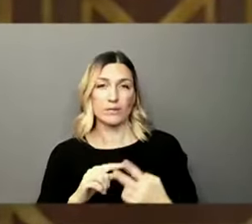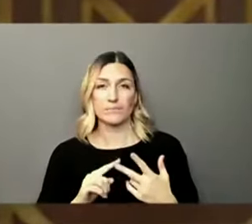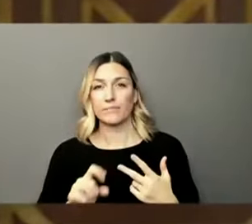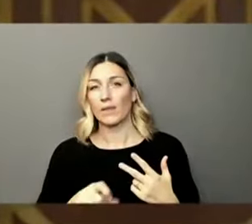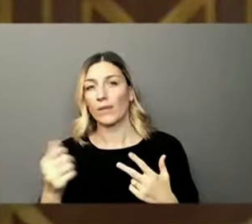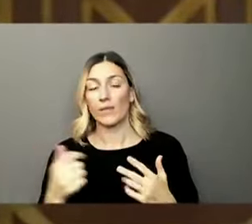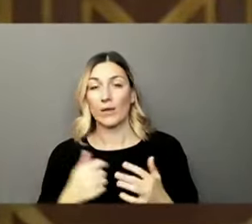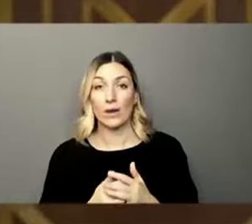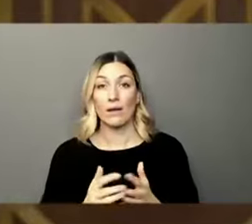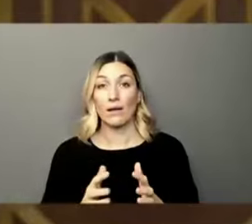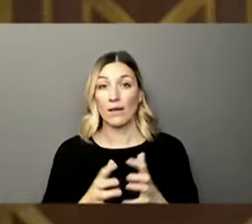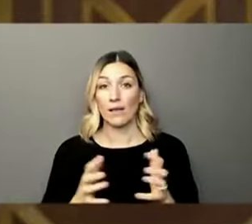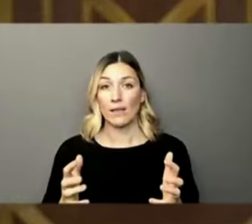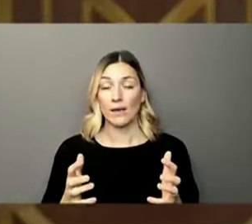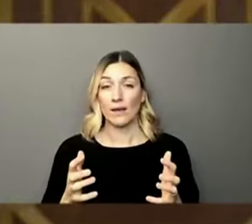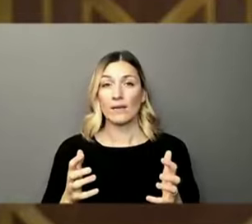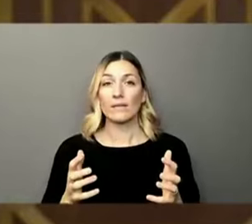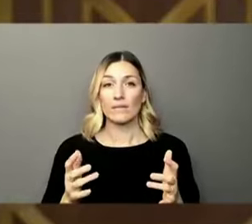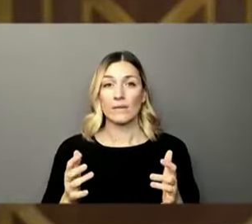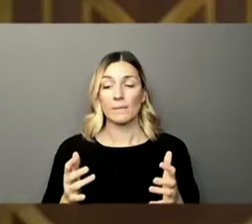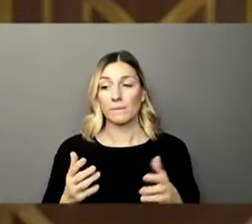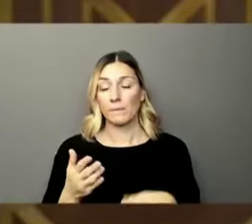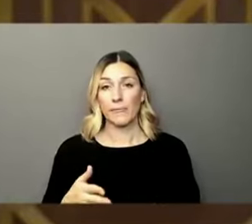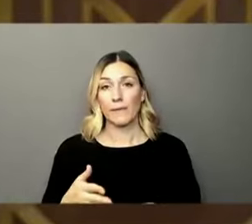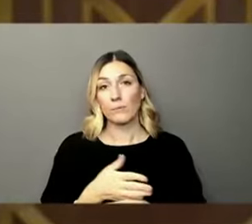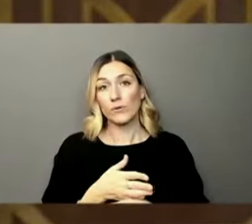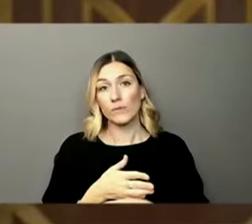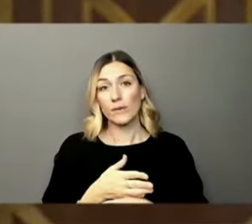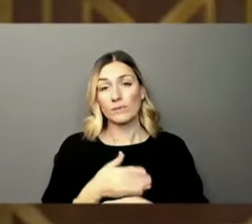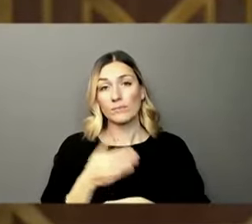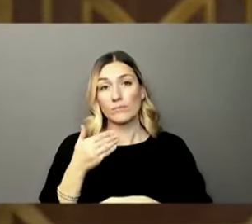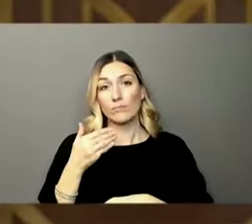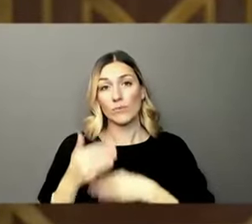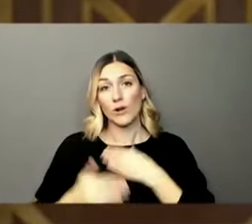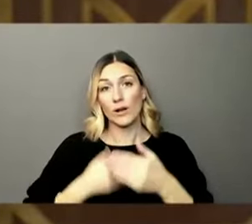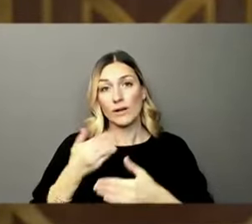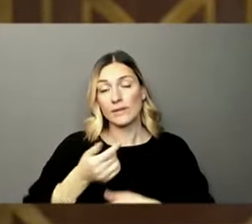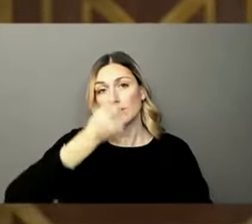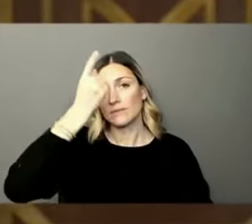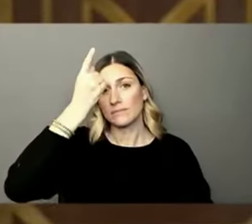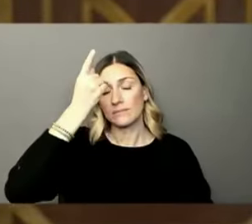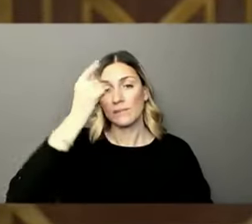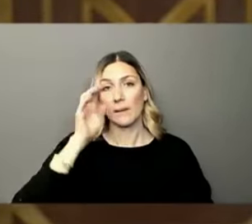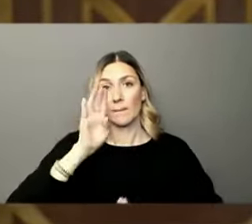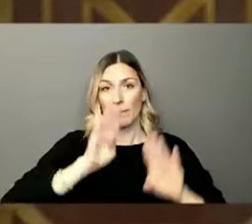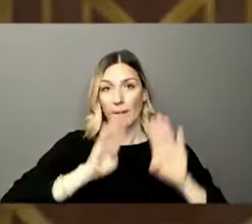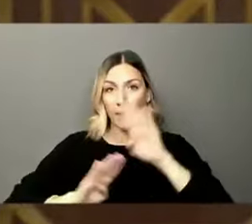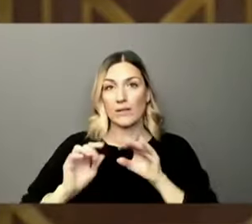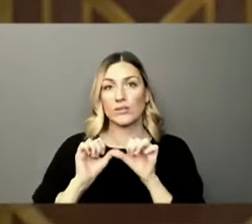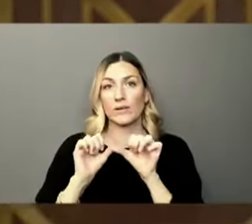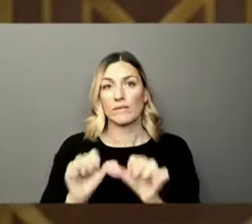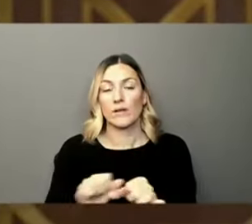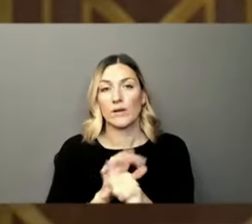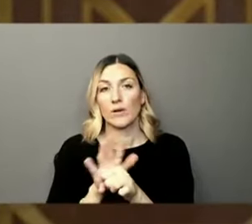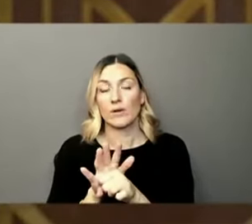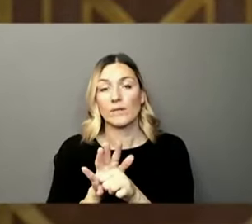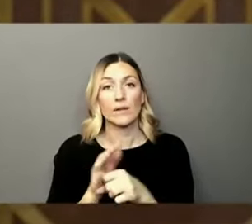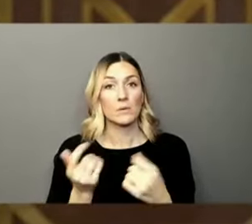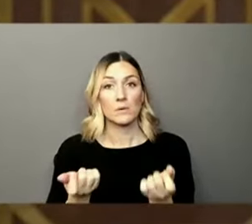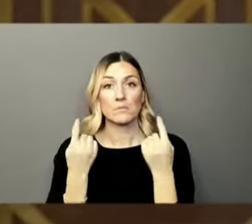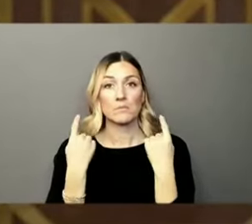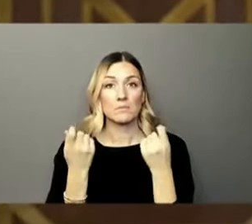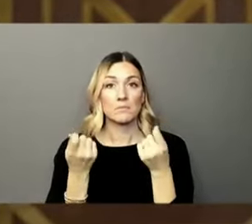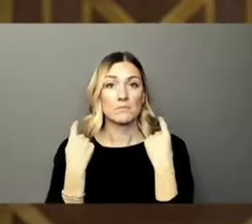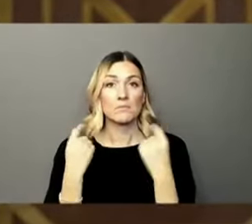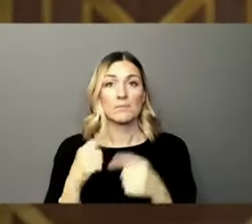made a lot of improvement or progress in understanding the biology of long COVID. And also we do understand quite a bit the epidemiology